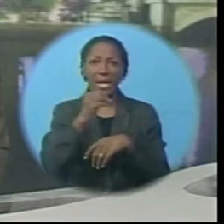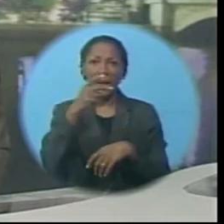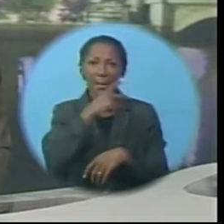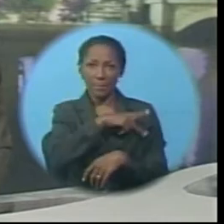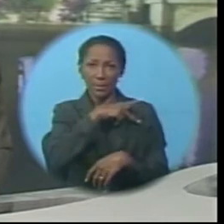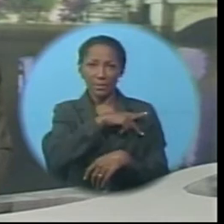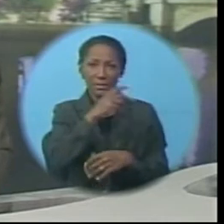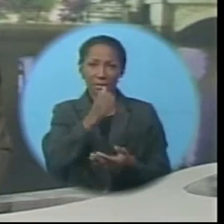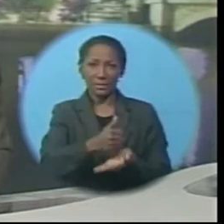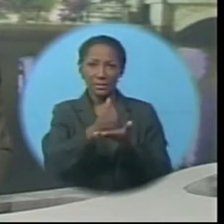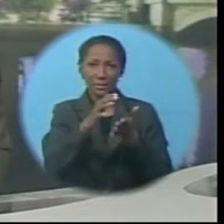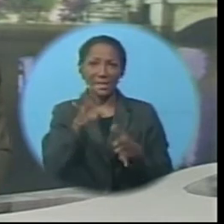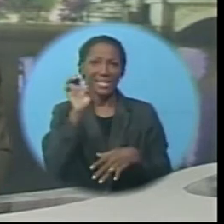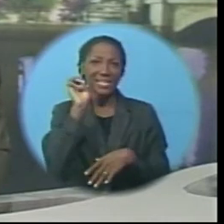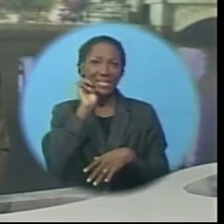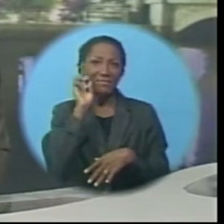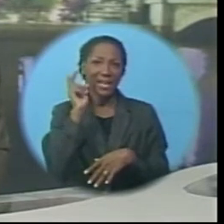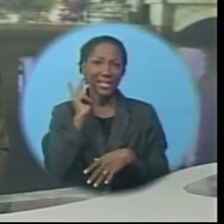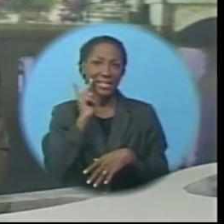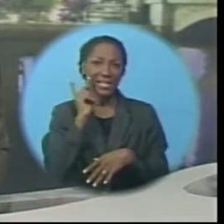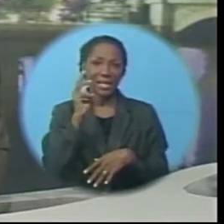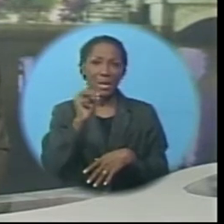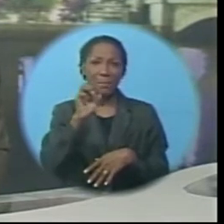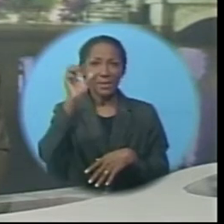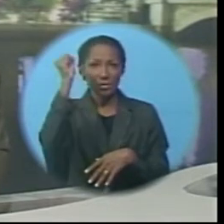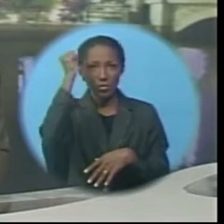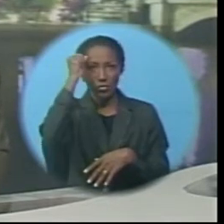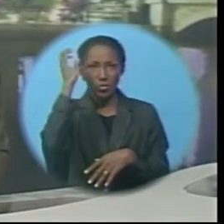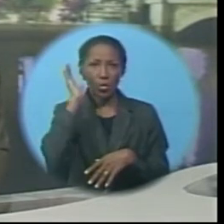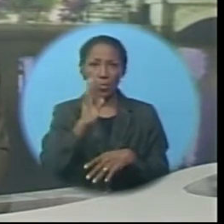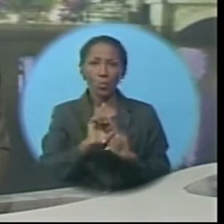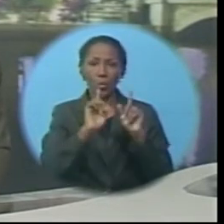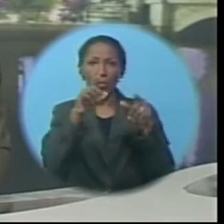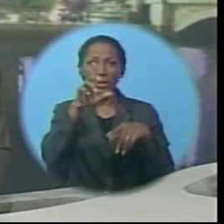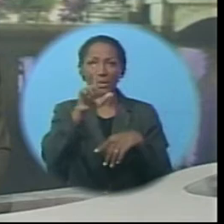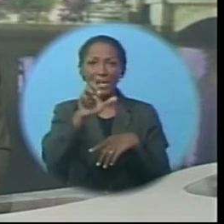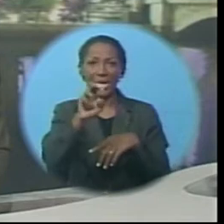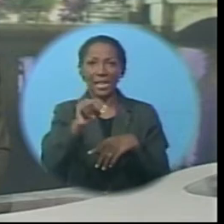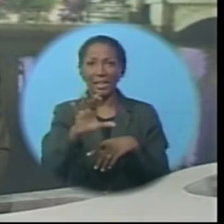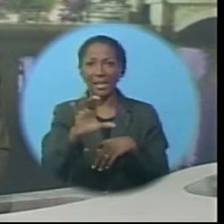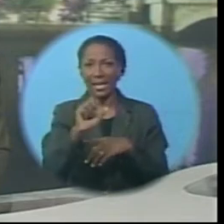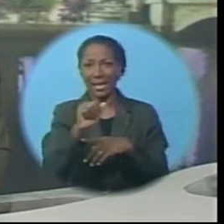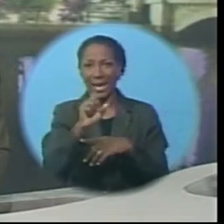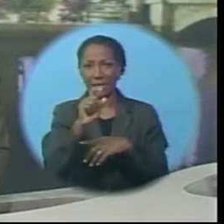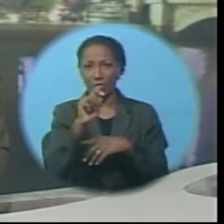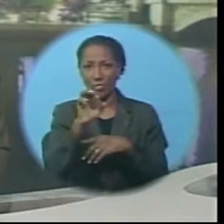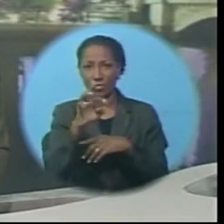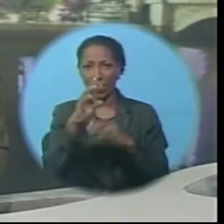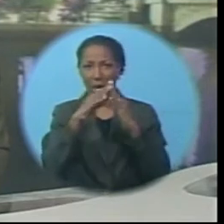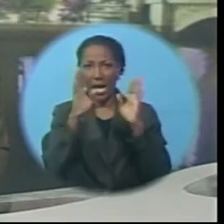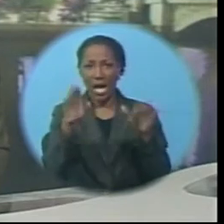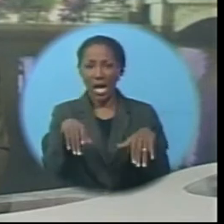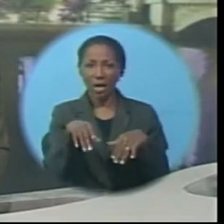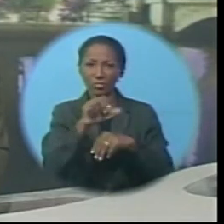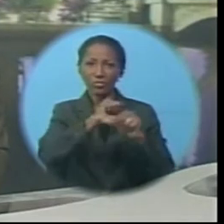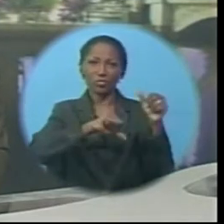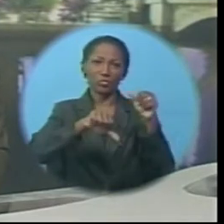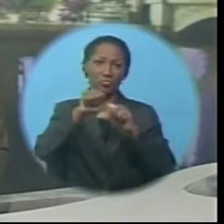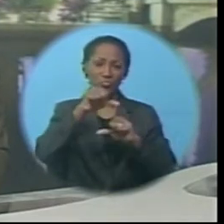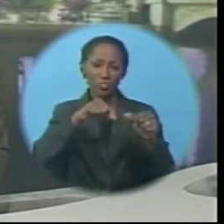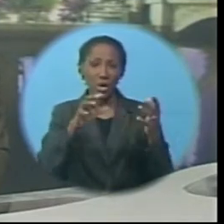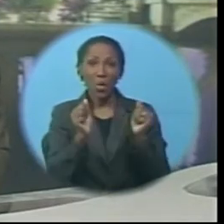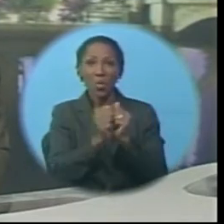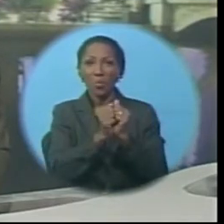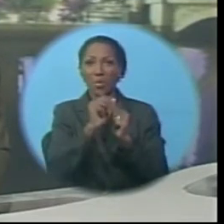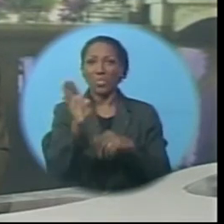King. Mr. Stewart will attend a reception tomorrow at Lancaster House, where he will engage with the Barbadian diaspora in the United